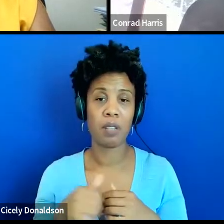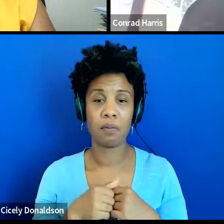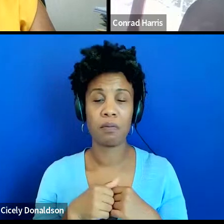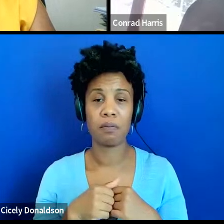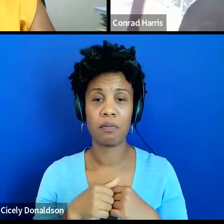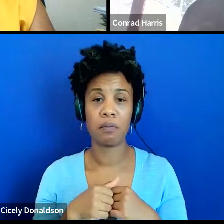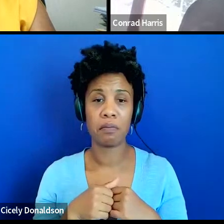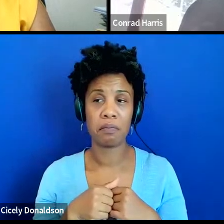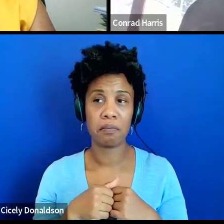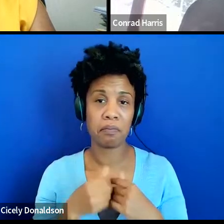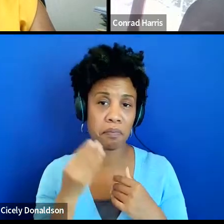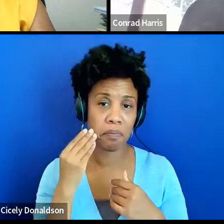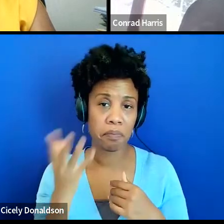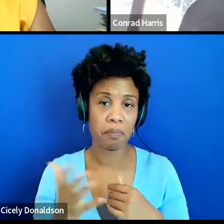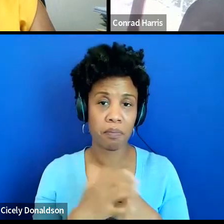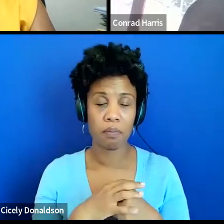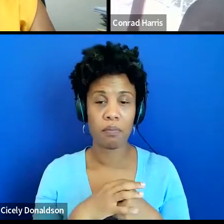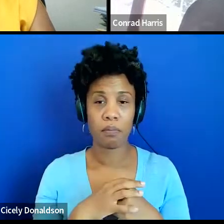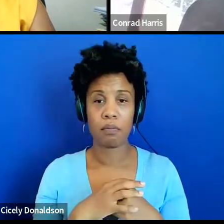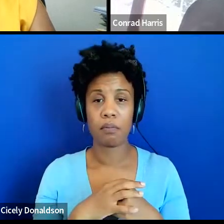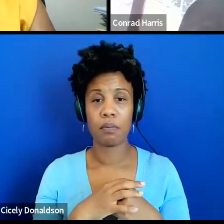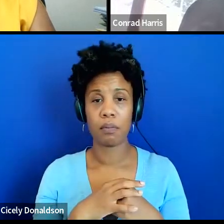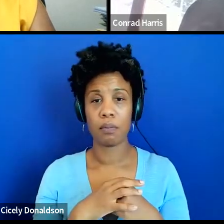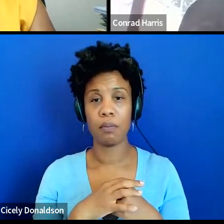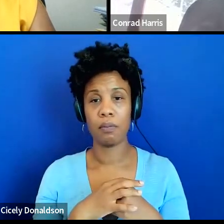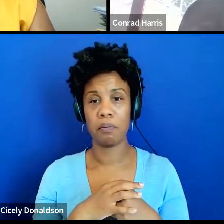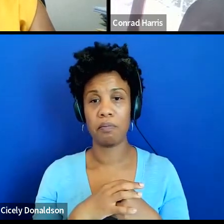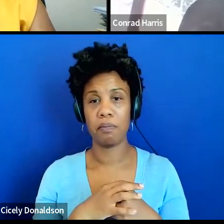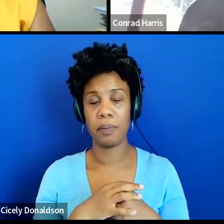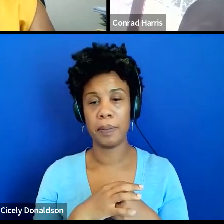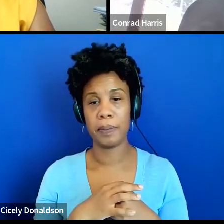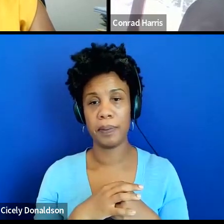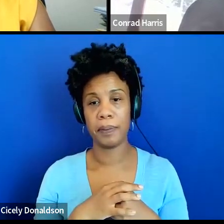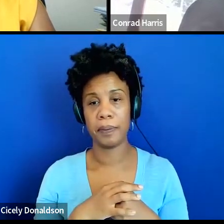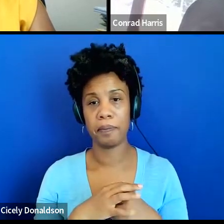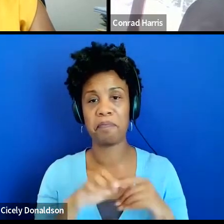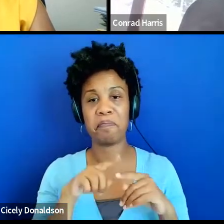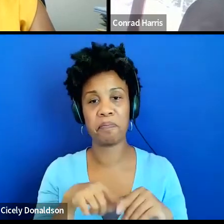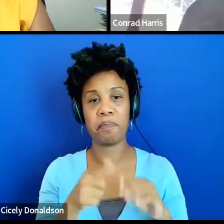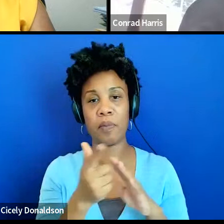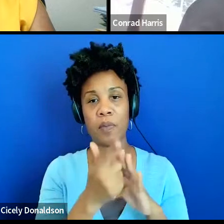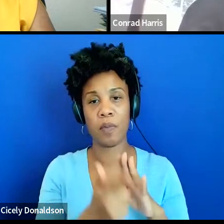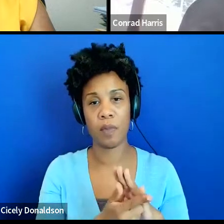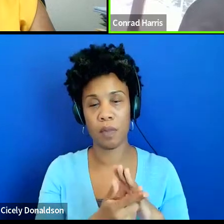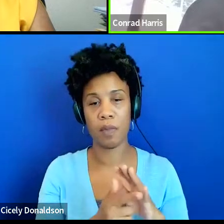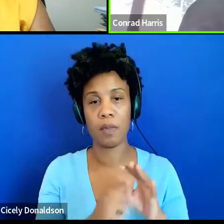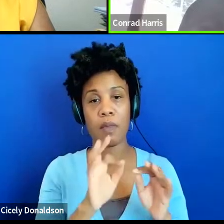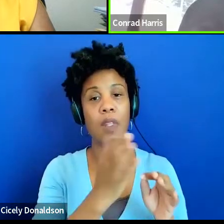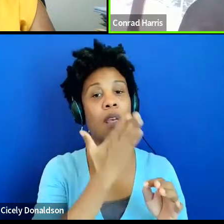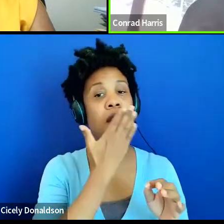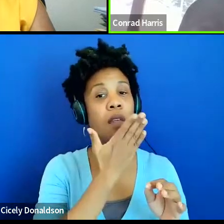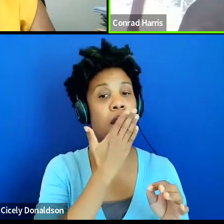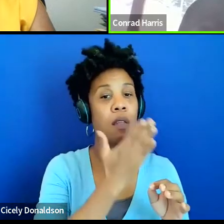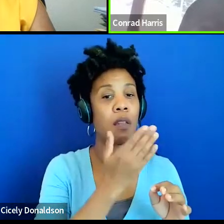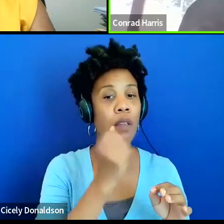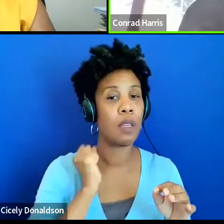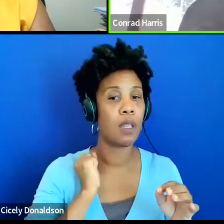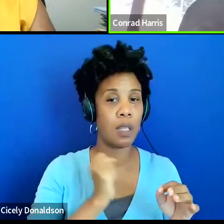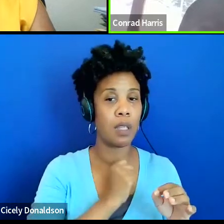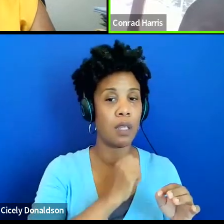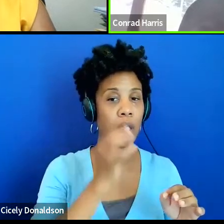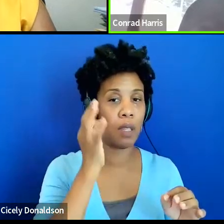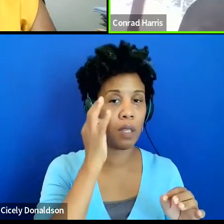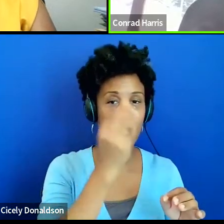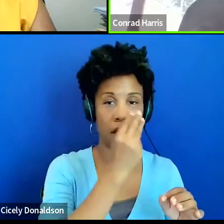the advice I can give in accordance to the legislation. So we take the question thanks, from Senator, and then we can take Dr. Cumberbatch.